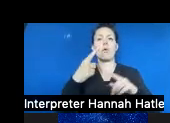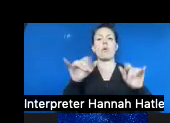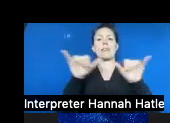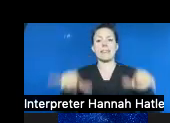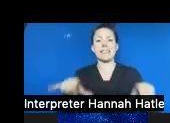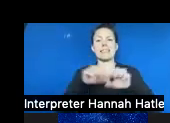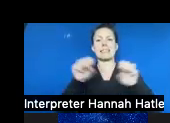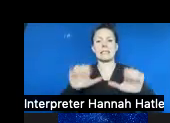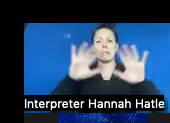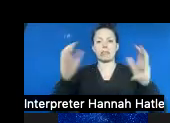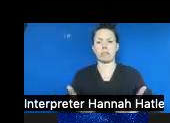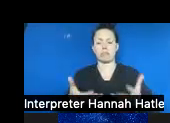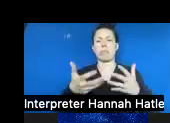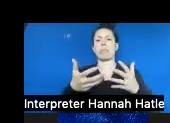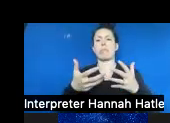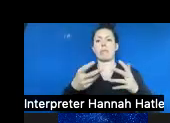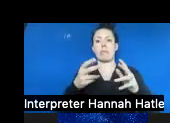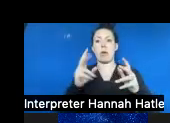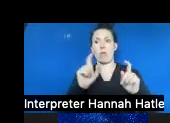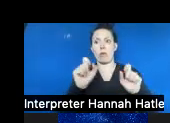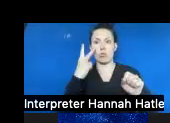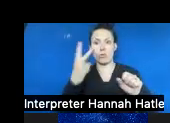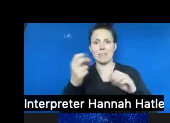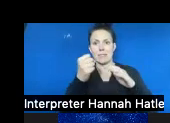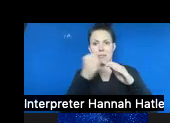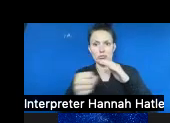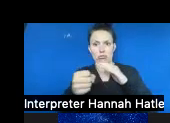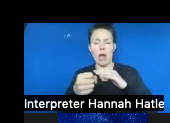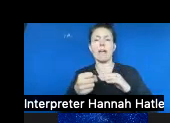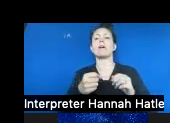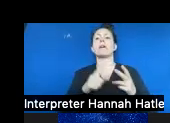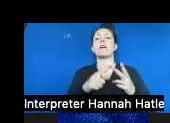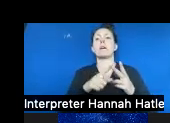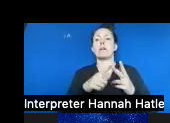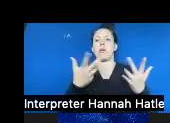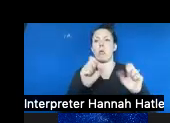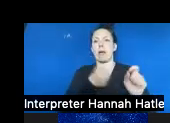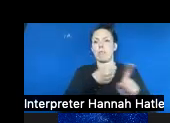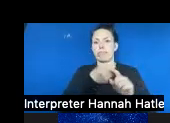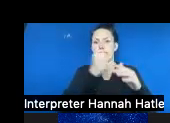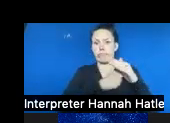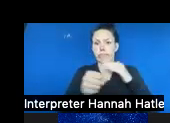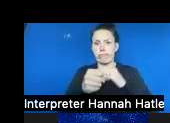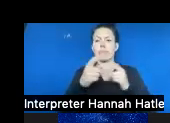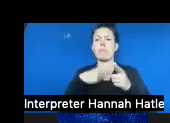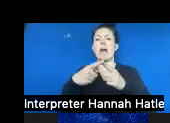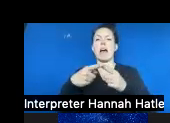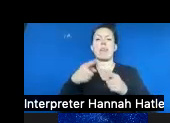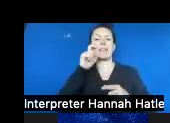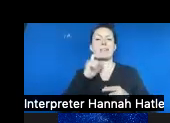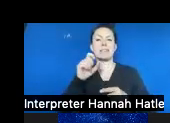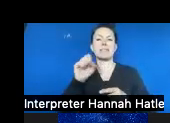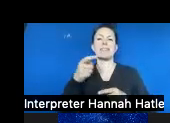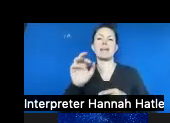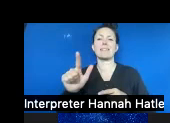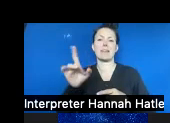trafficking can come and be rooted and seeded from, and that it's a form of sexual violence against Native people from within